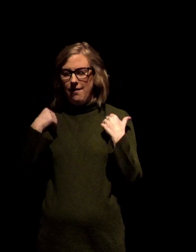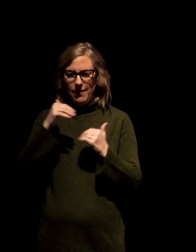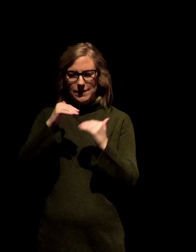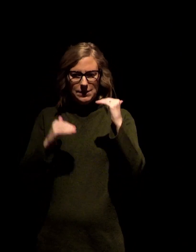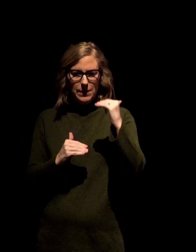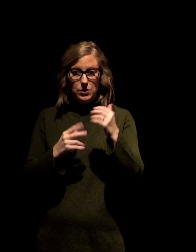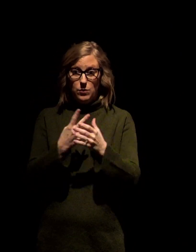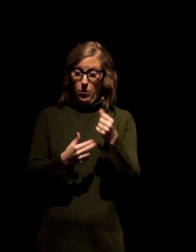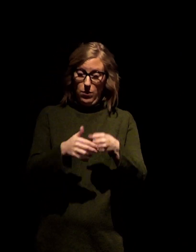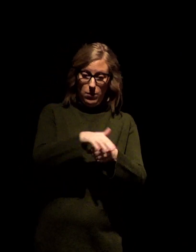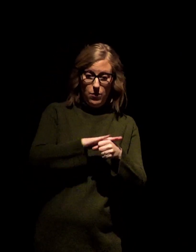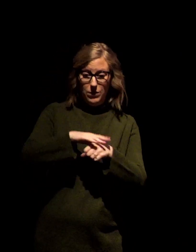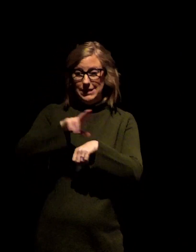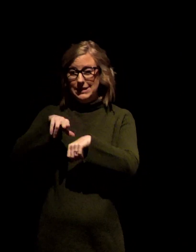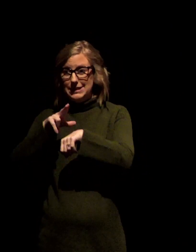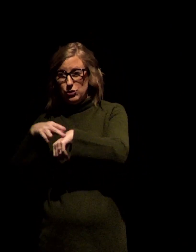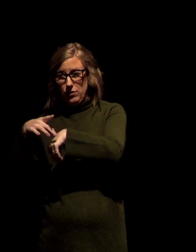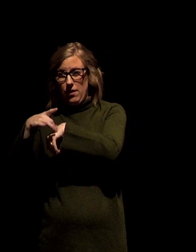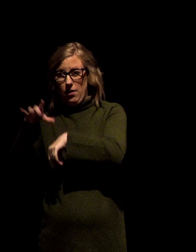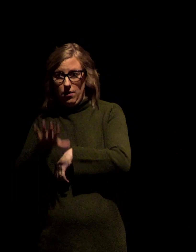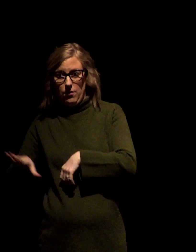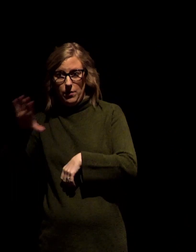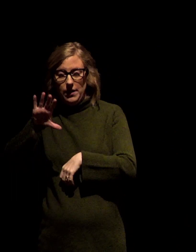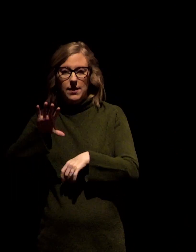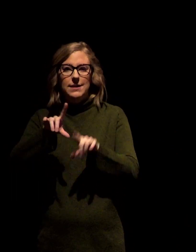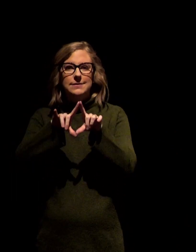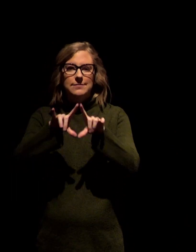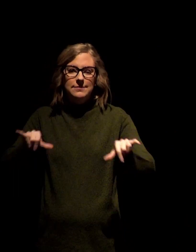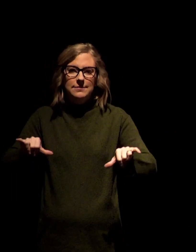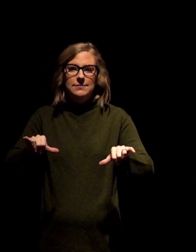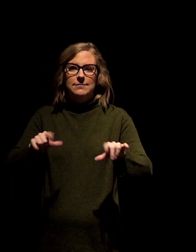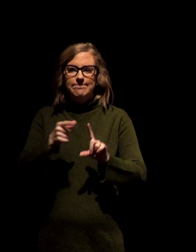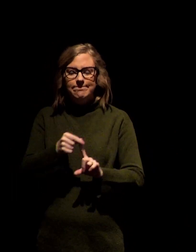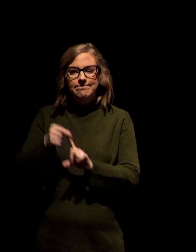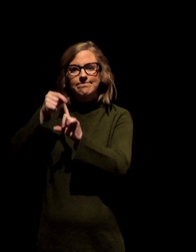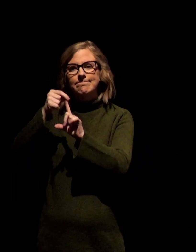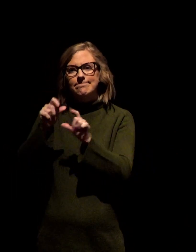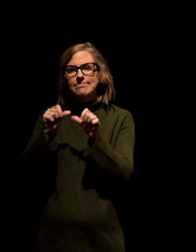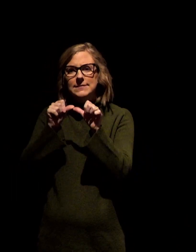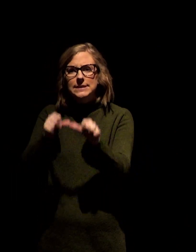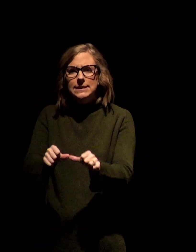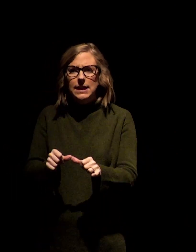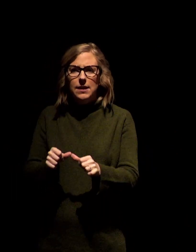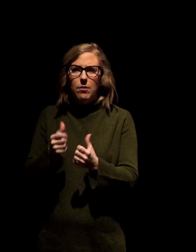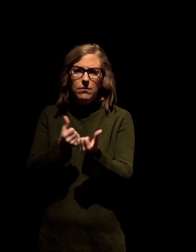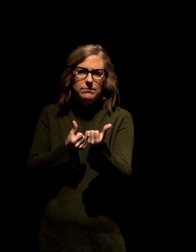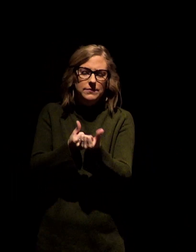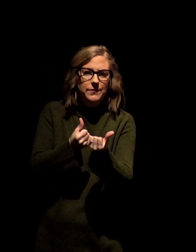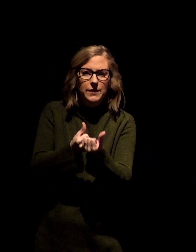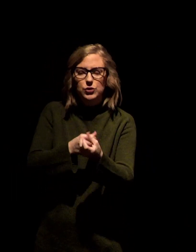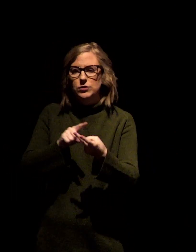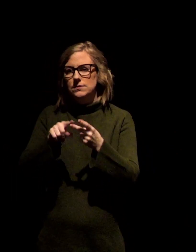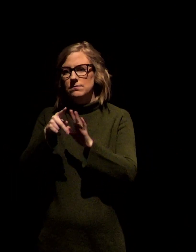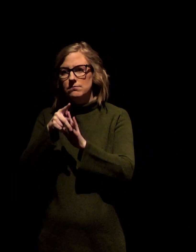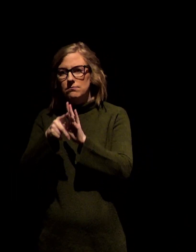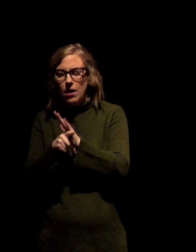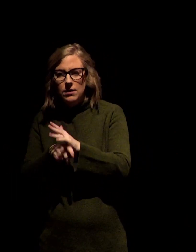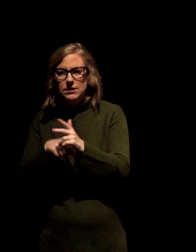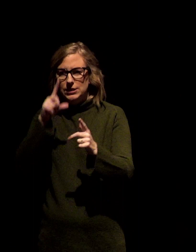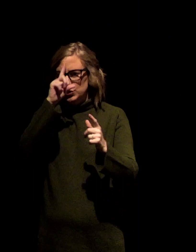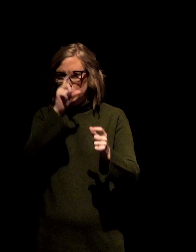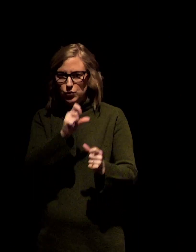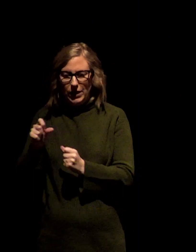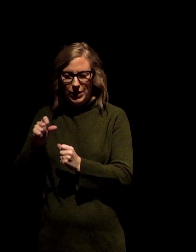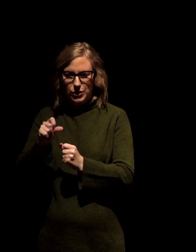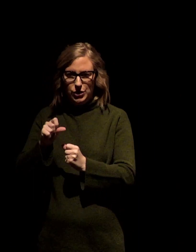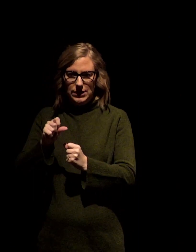locally, nationally, and globally, while also highlighting sustainable interventions, policies, and strategies to counter